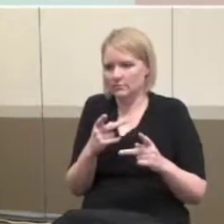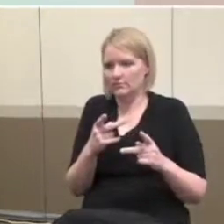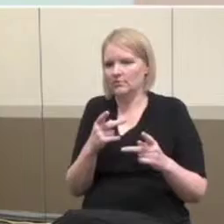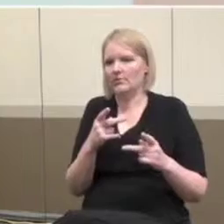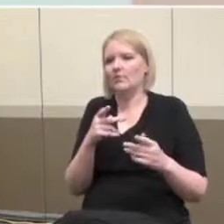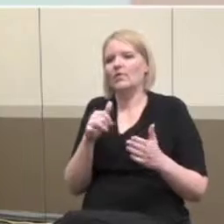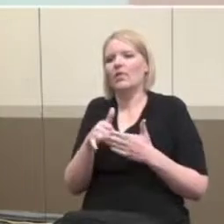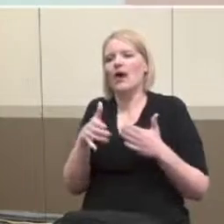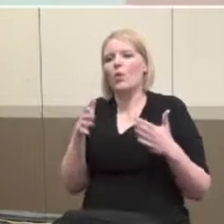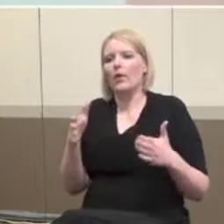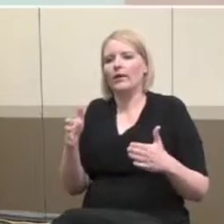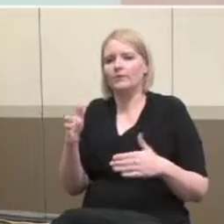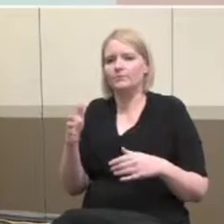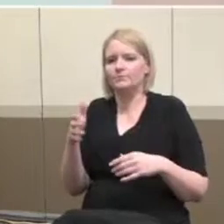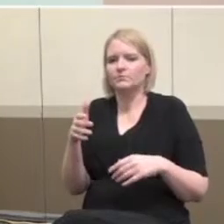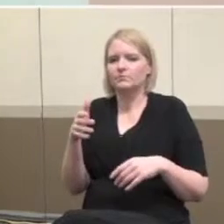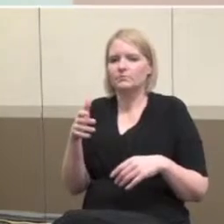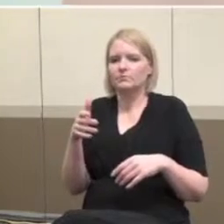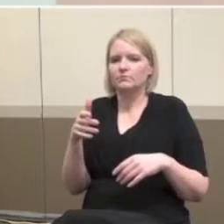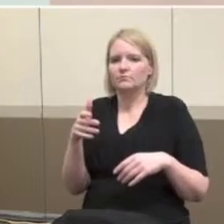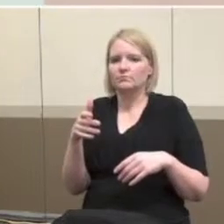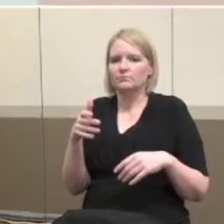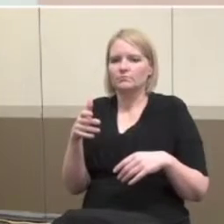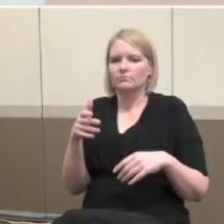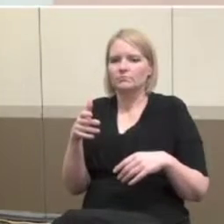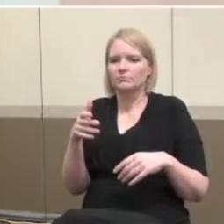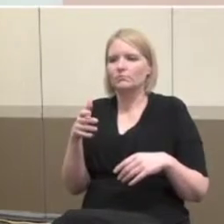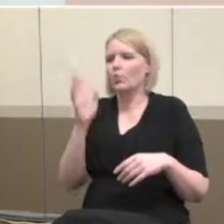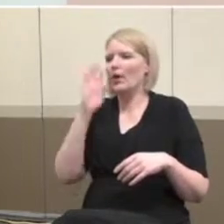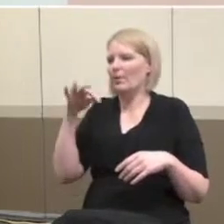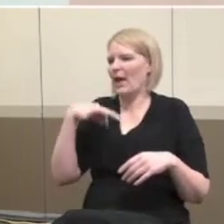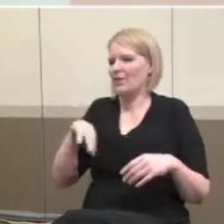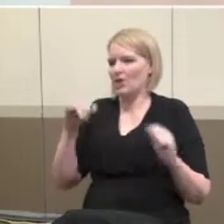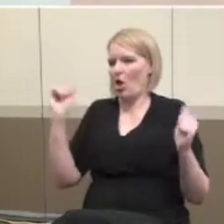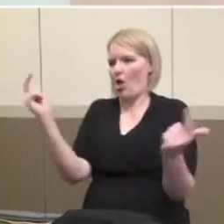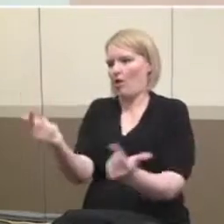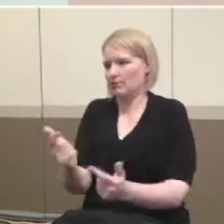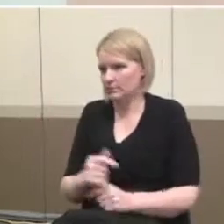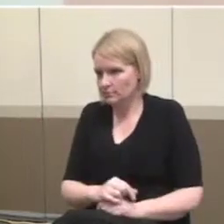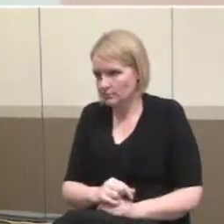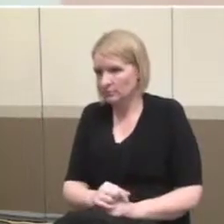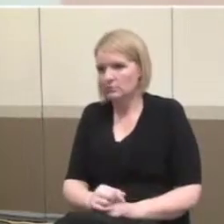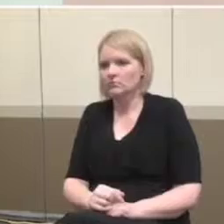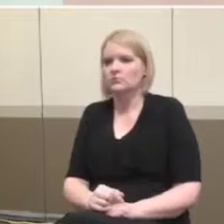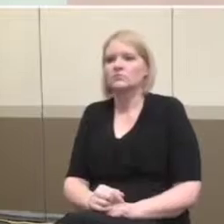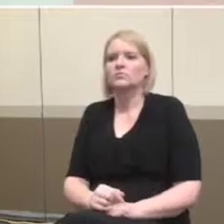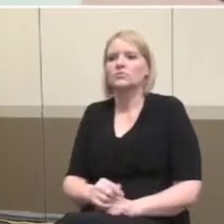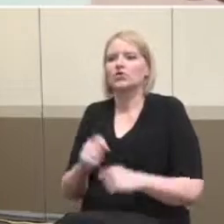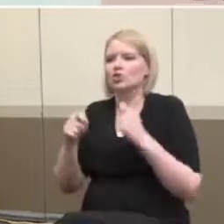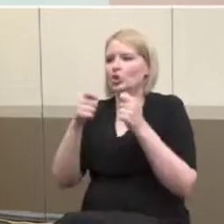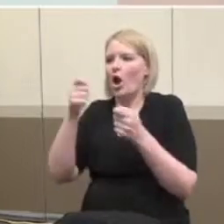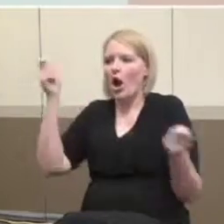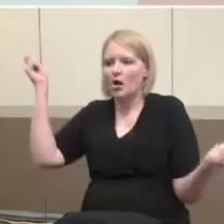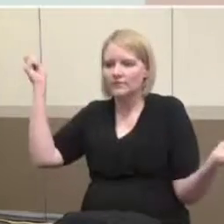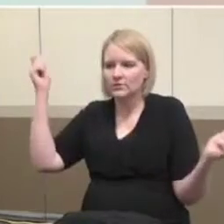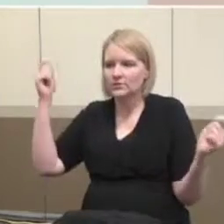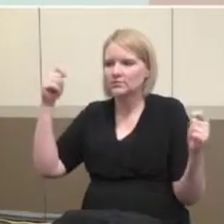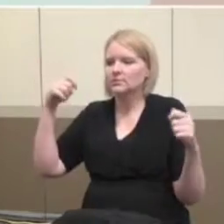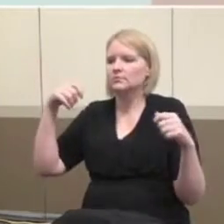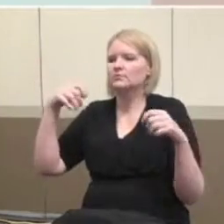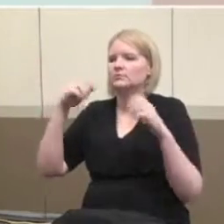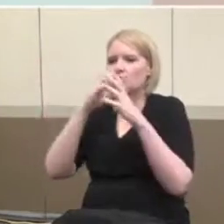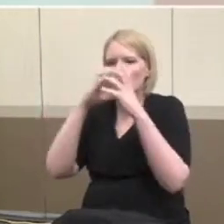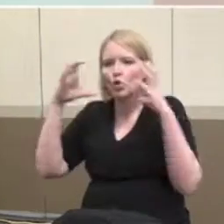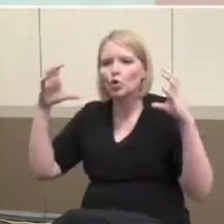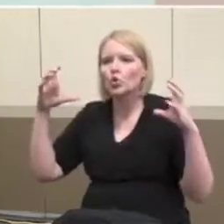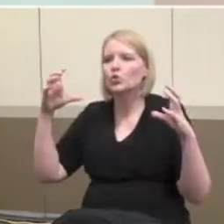that will hopefully benefit all of them. Scarves and balloons also